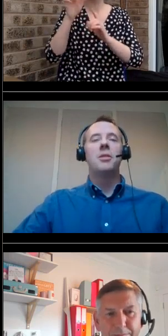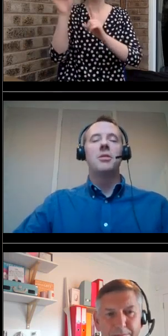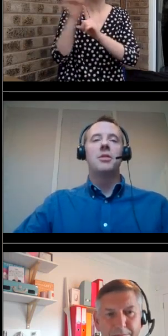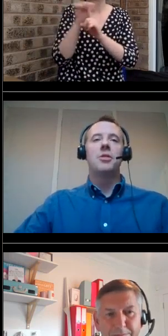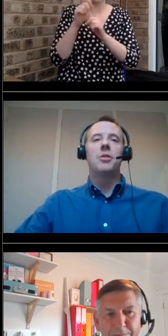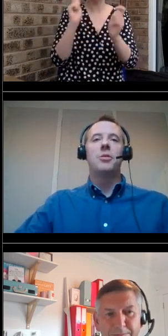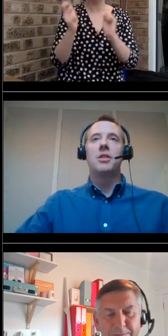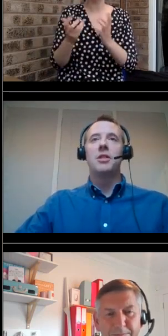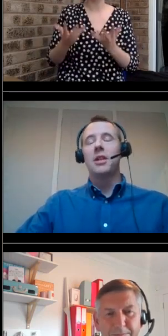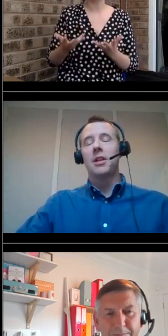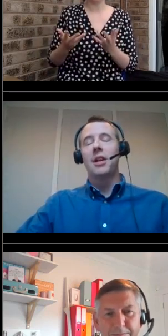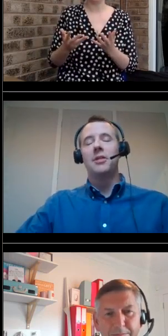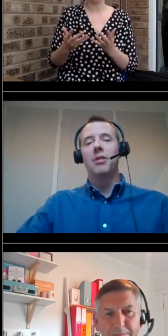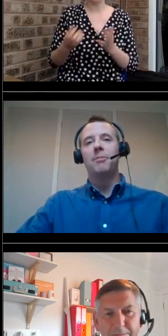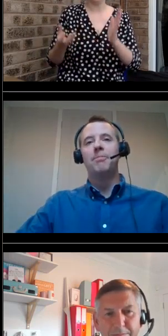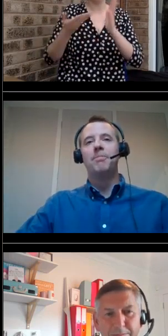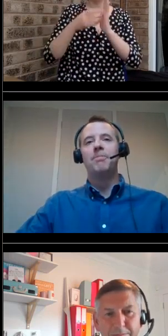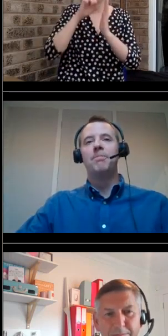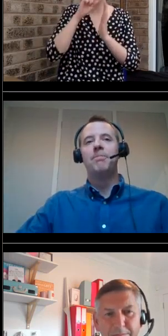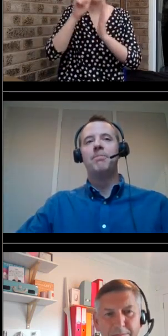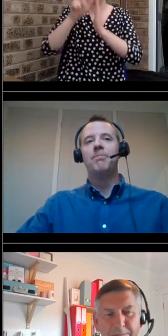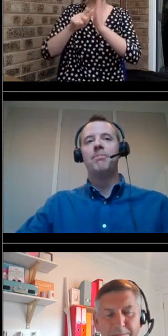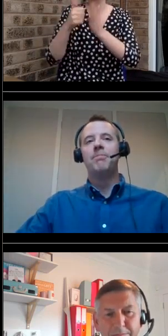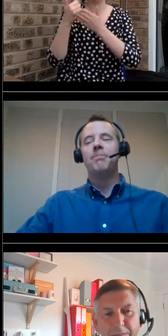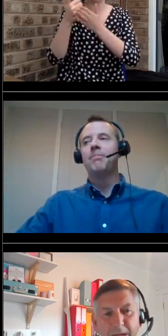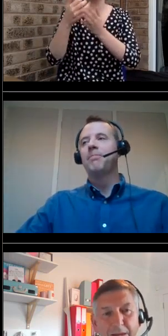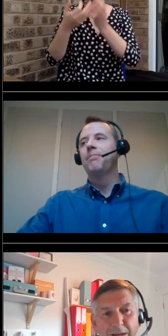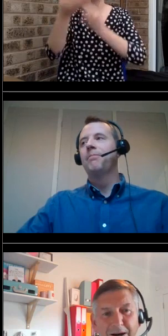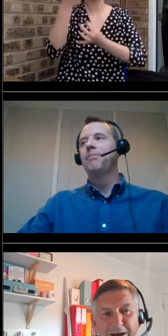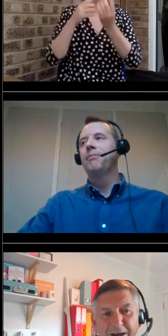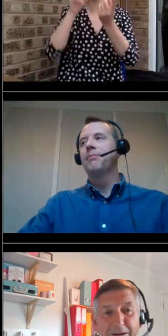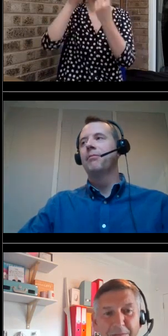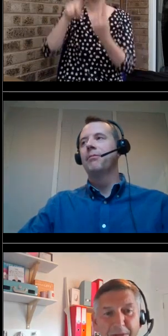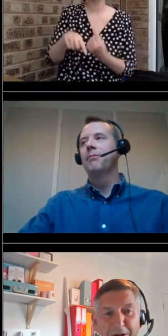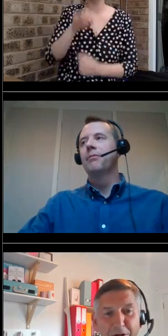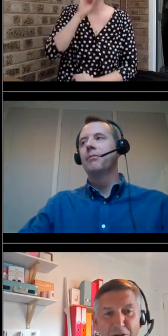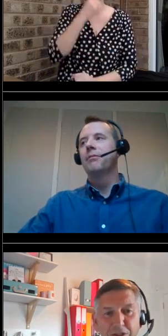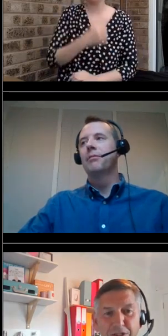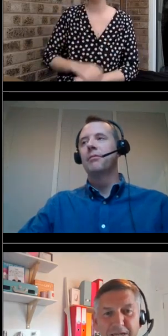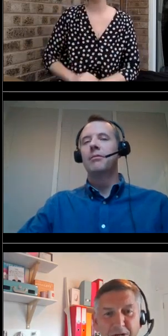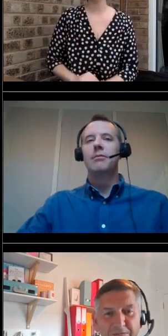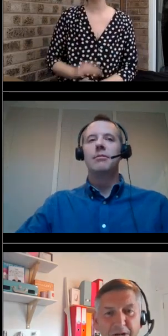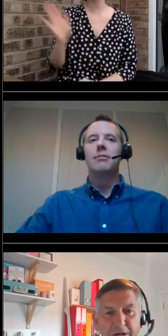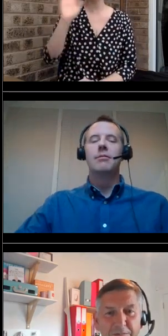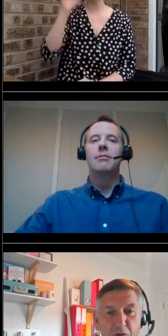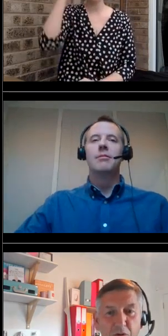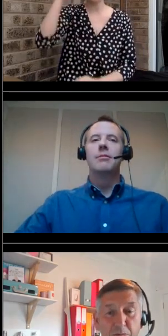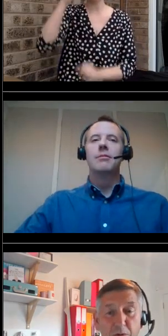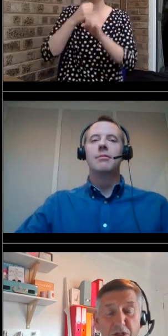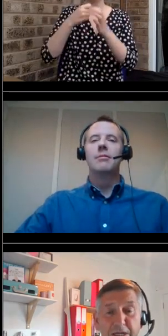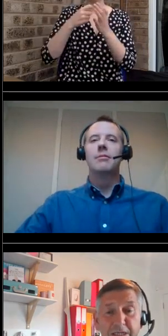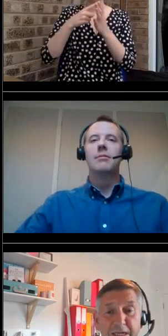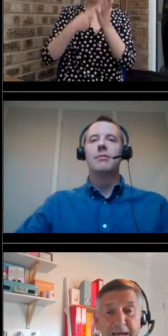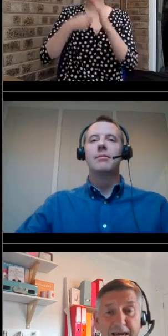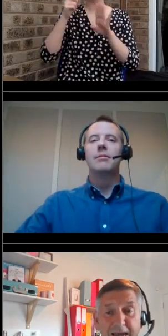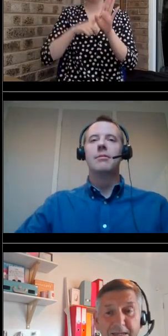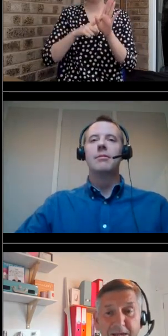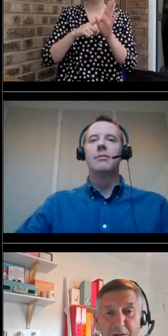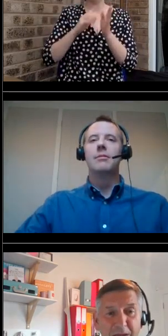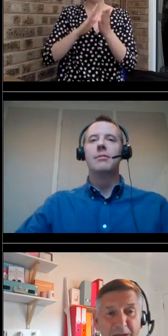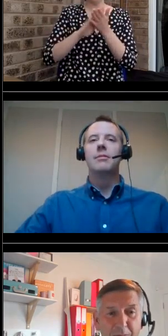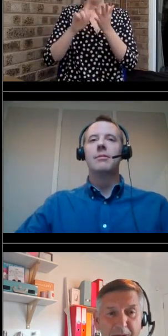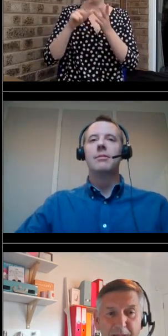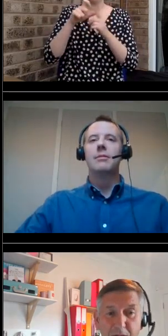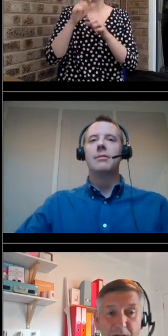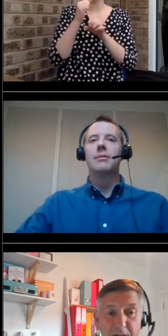as well as helping to answer your questions a little later on. Hi, I'm Gary Hodge, the Technical Lead for Lower Thames Crossing Project,